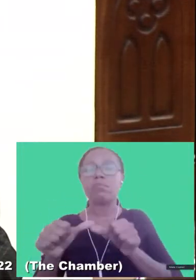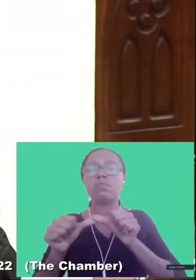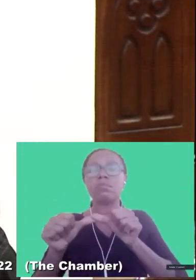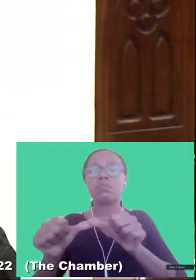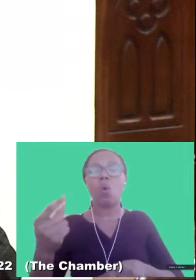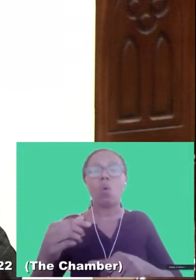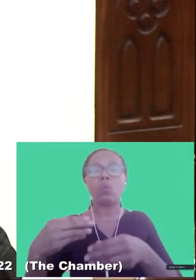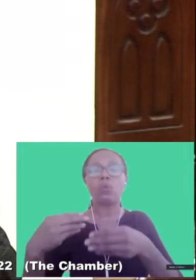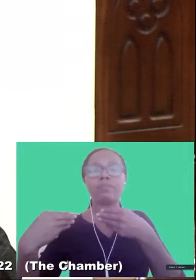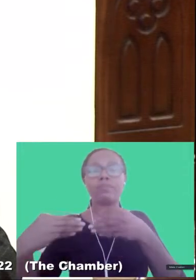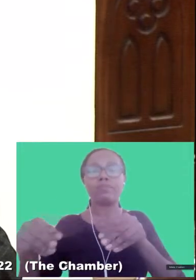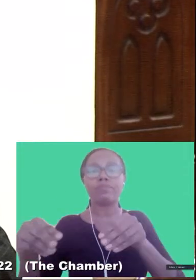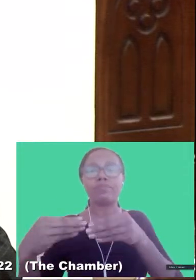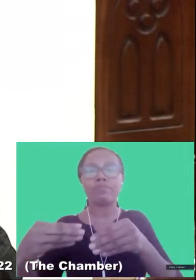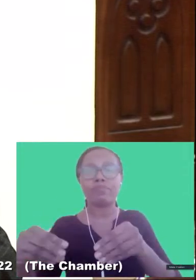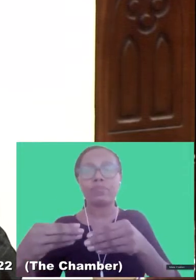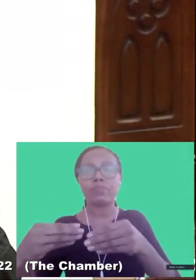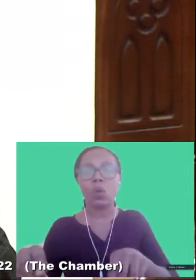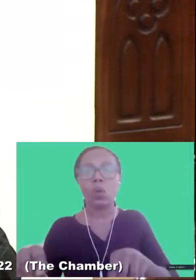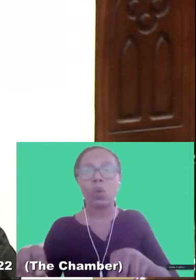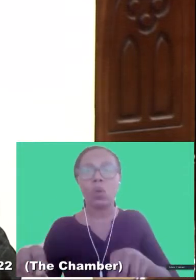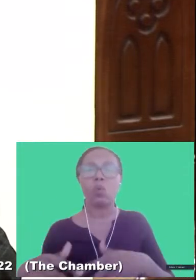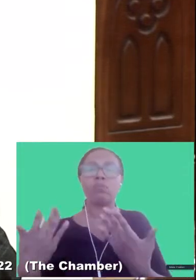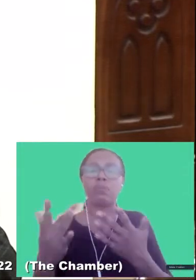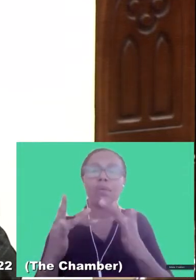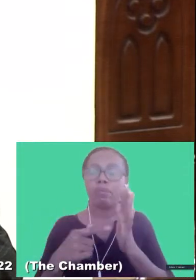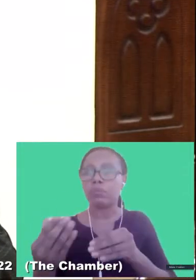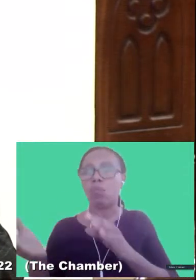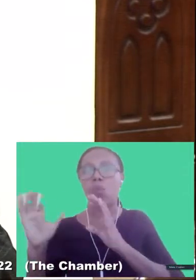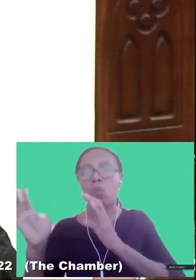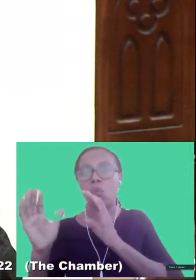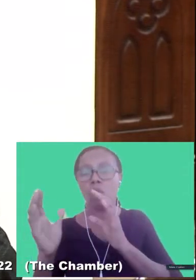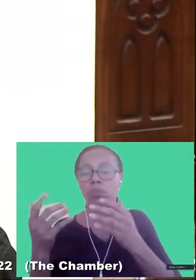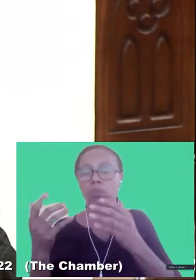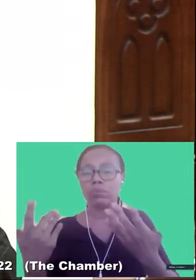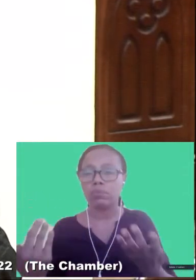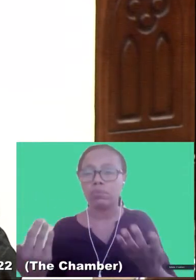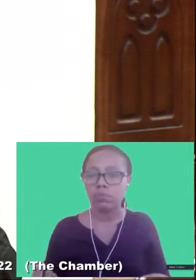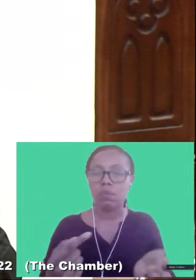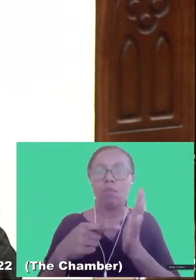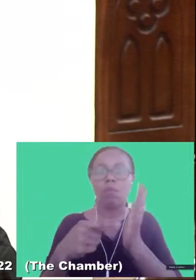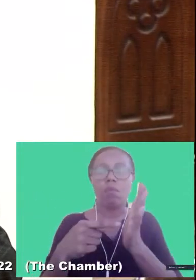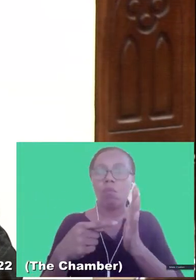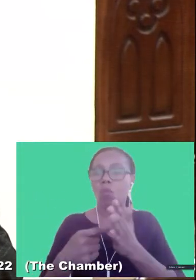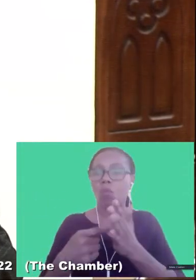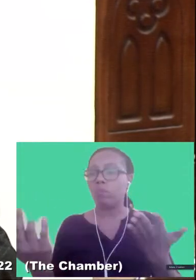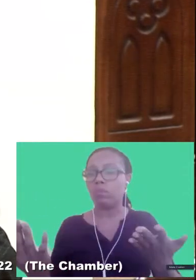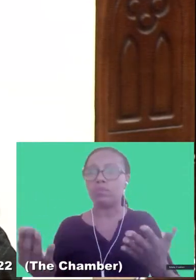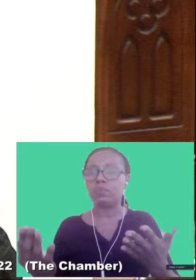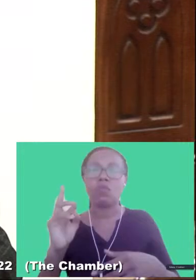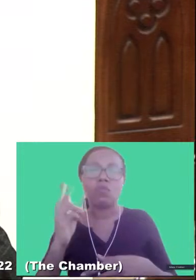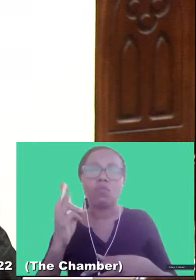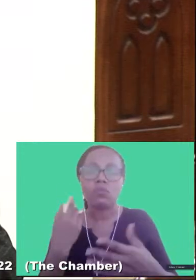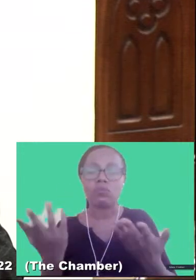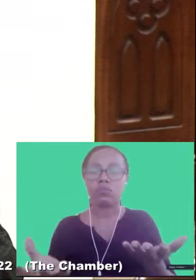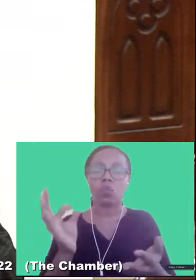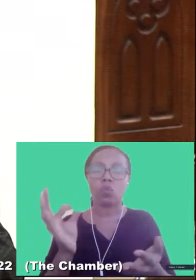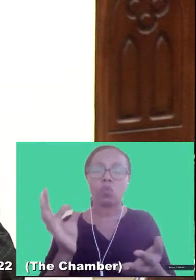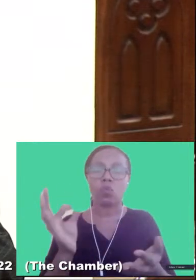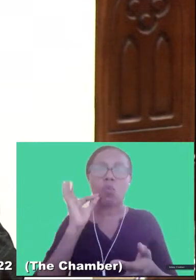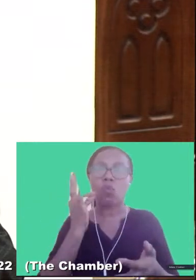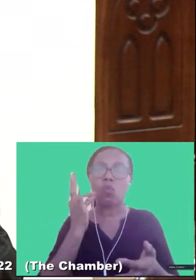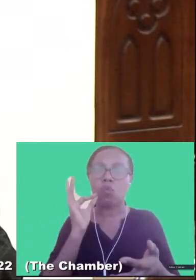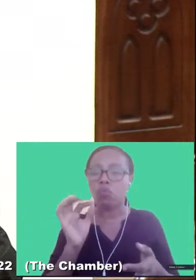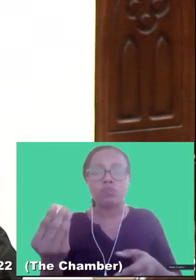in dialogue and let them know exactly where we would like to take them. I believe